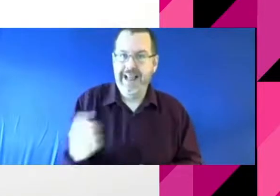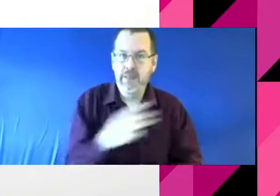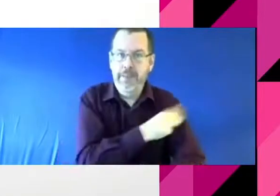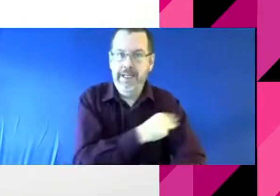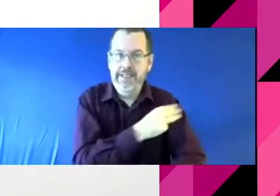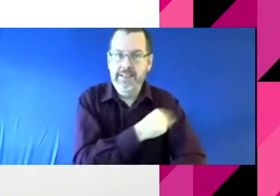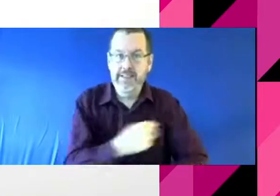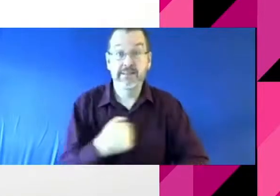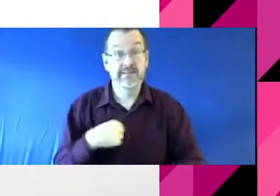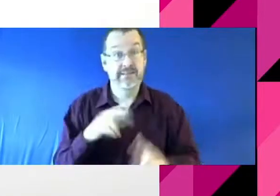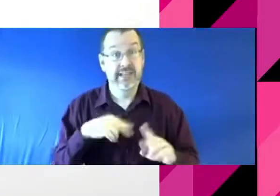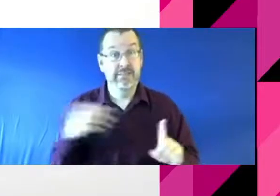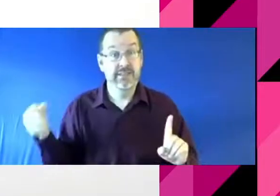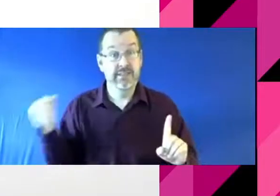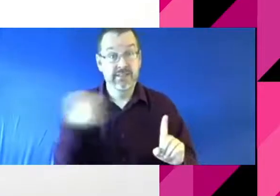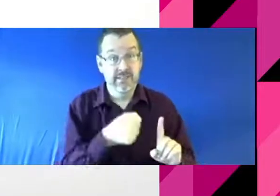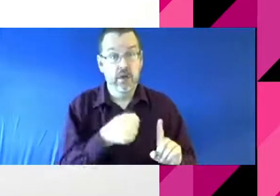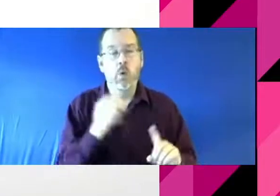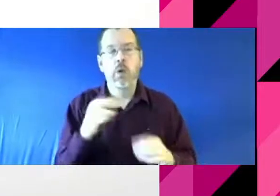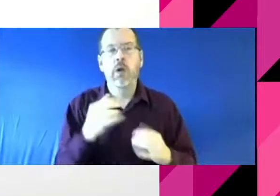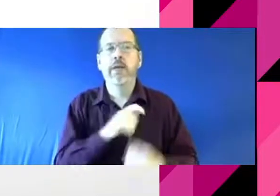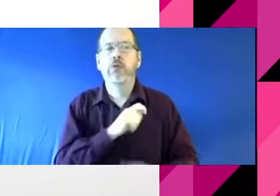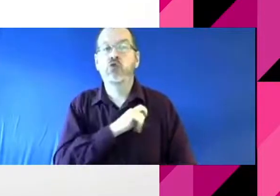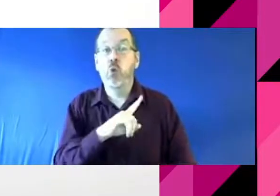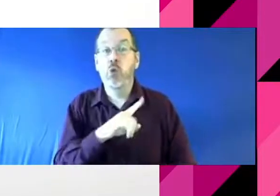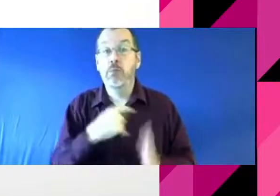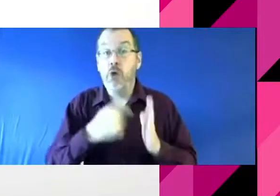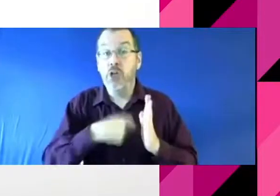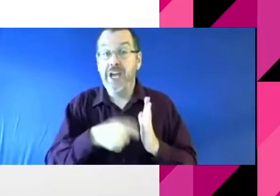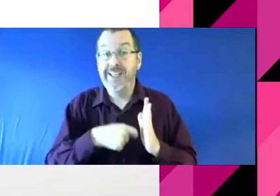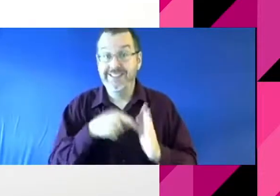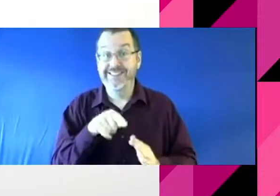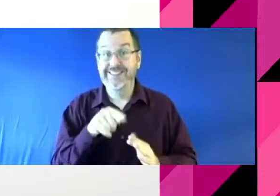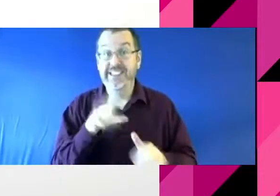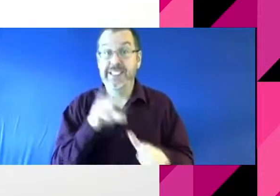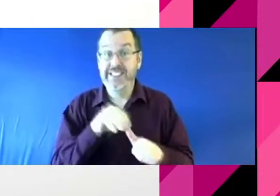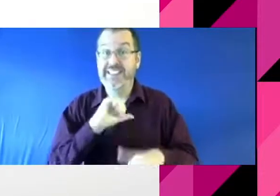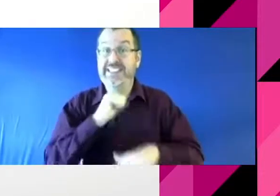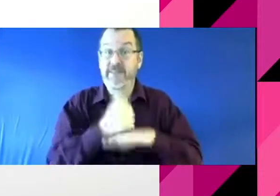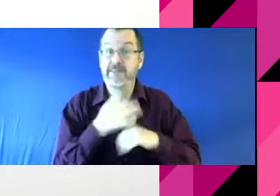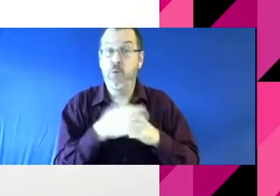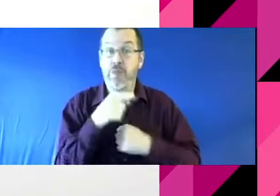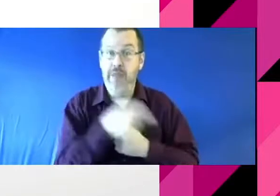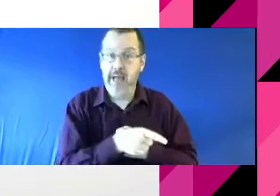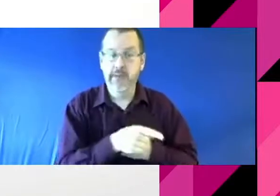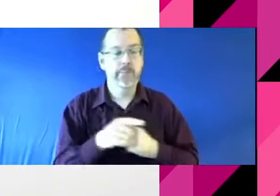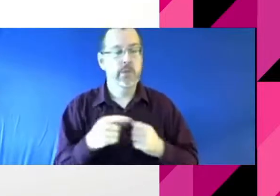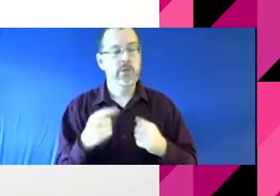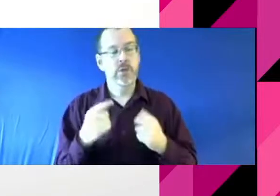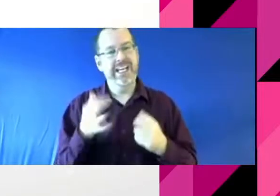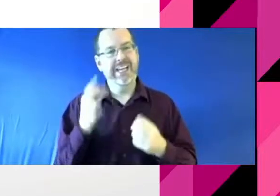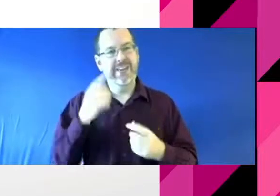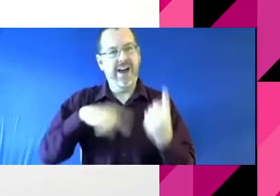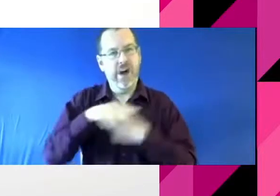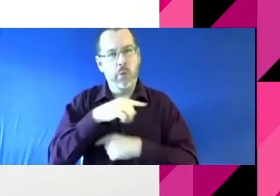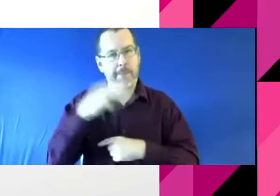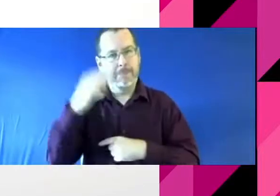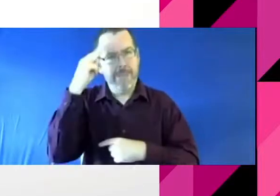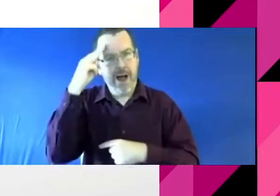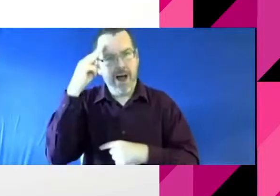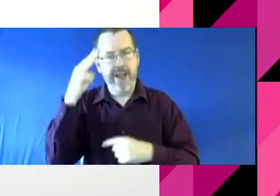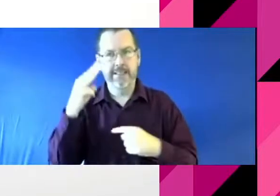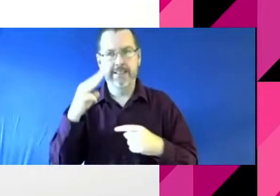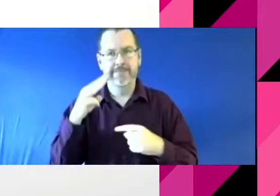Project, which has been set up particularly for that. I think if we could switch our mindsets to realise that this is a very,